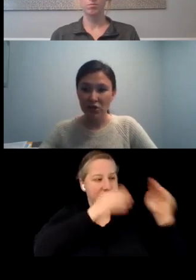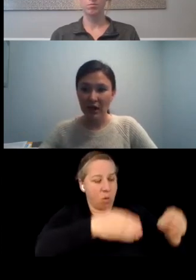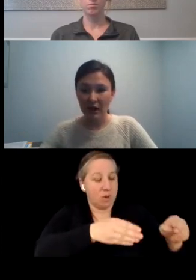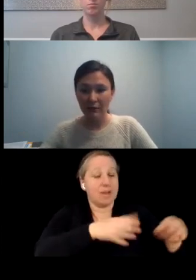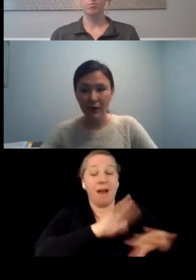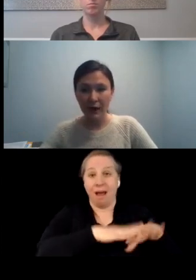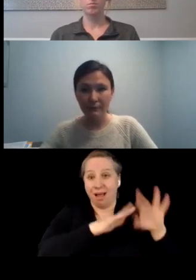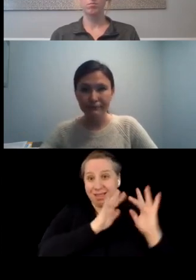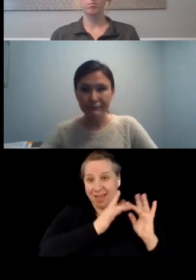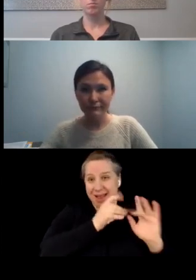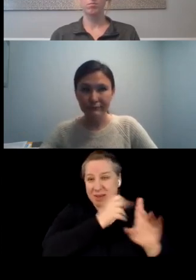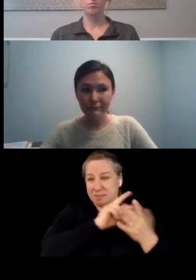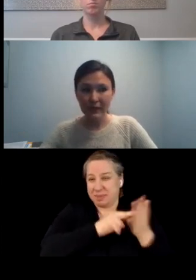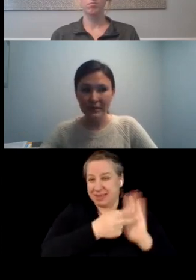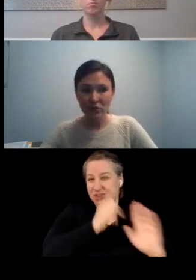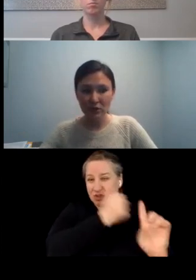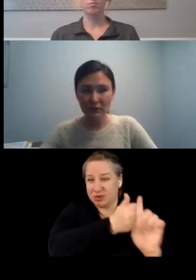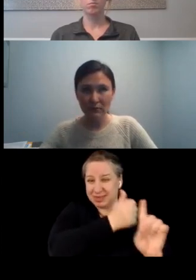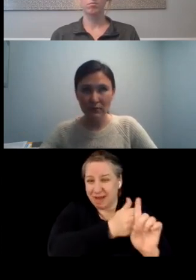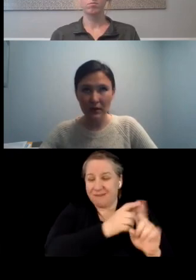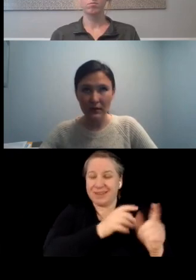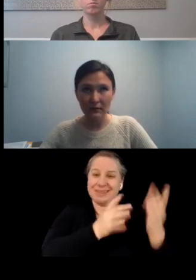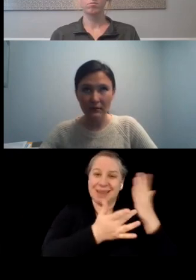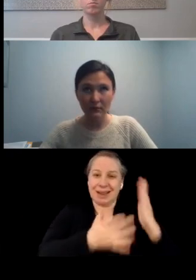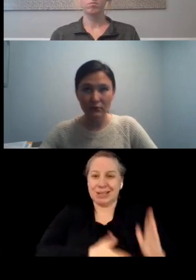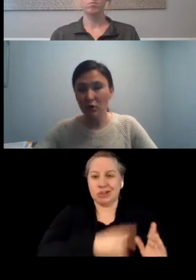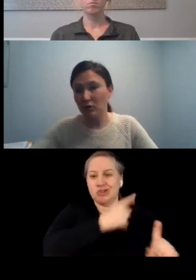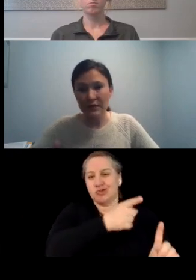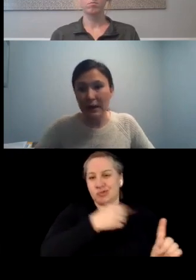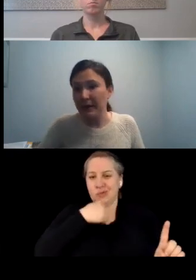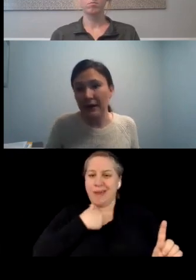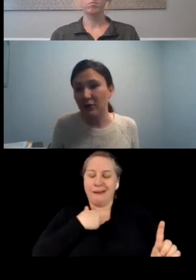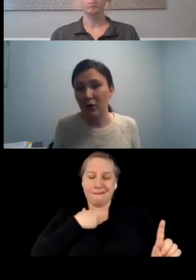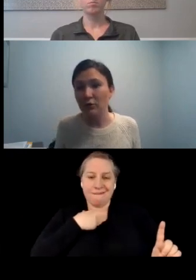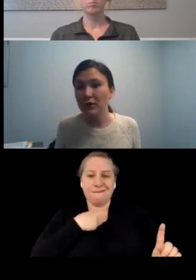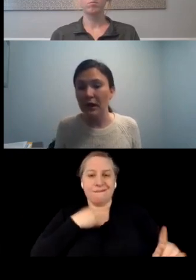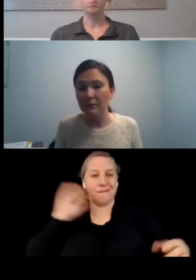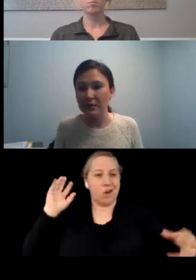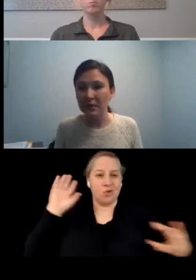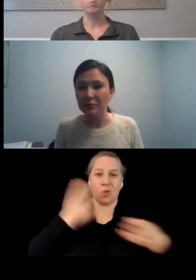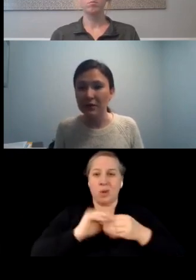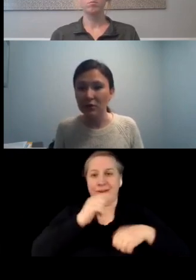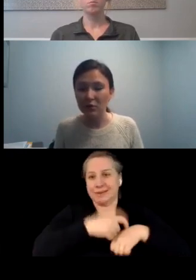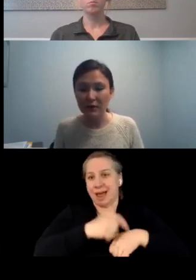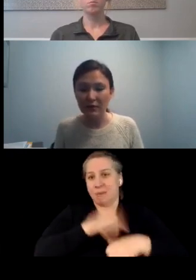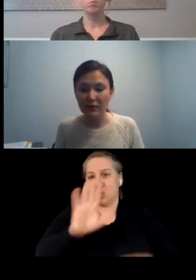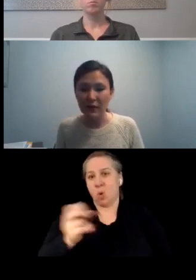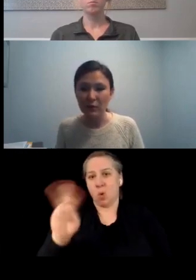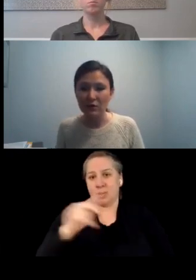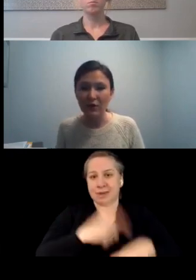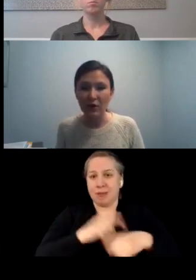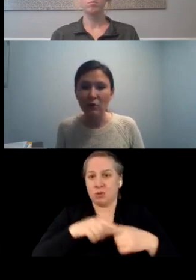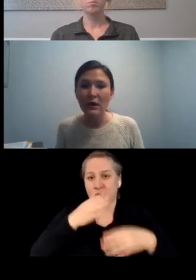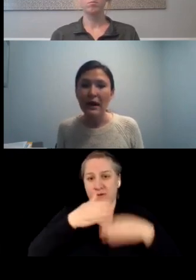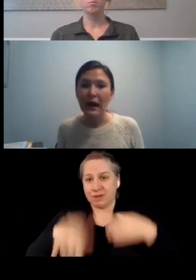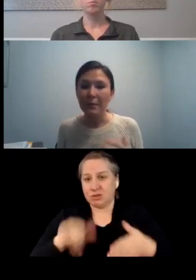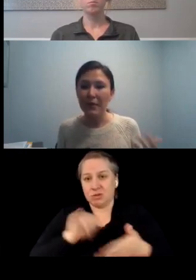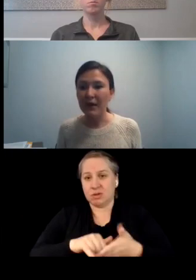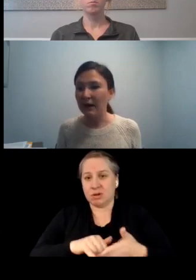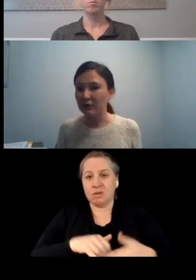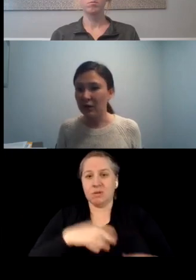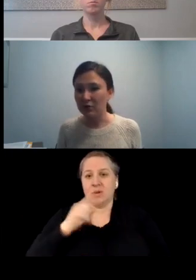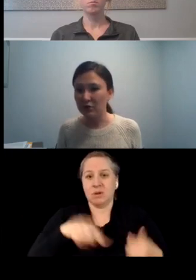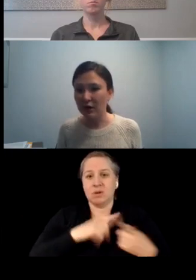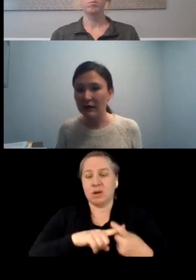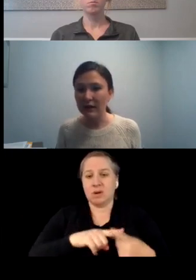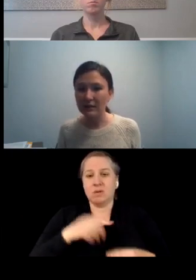as the technician have essentially total timing on your own to complete those whenever that works for you. And